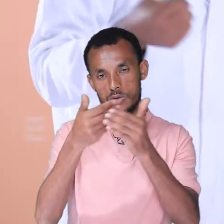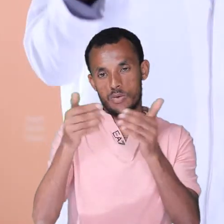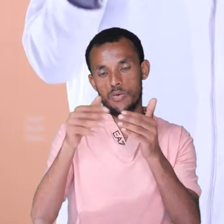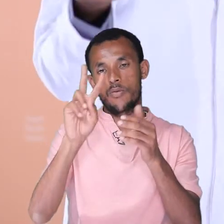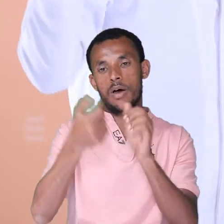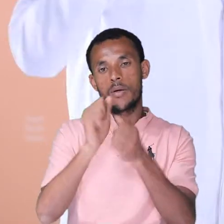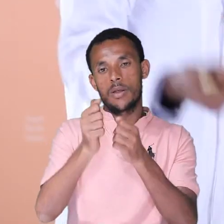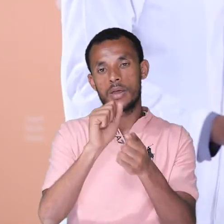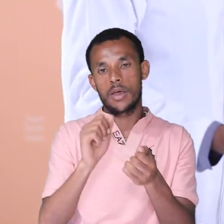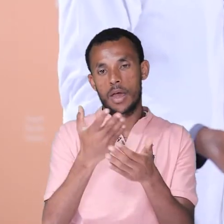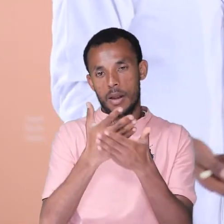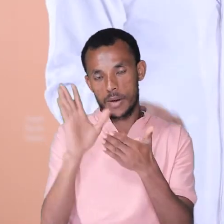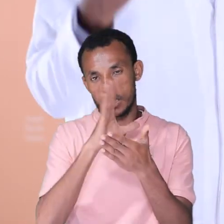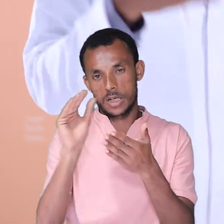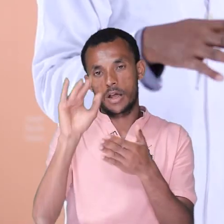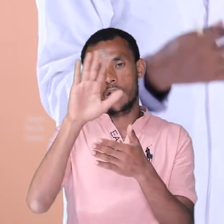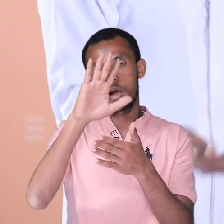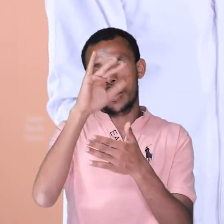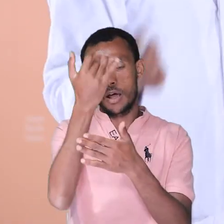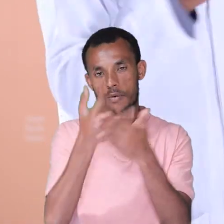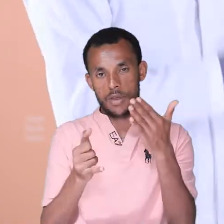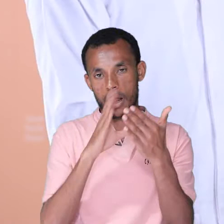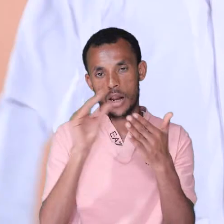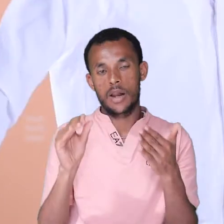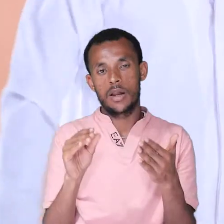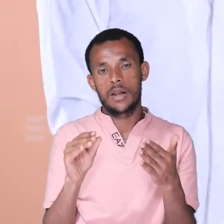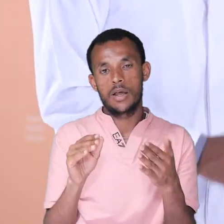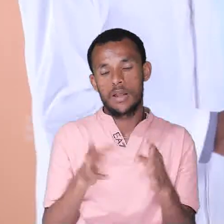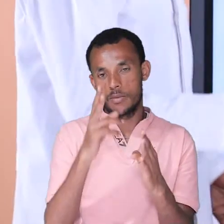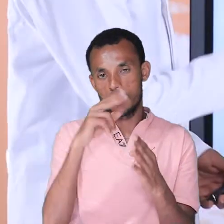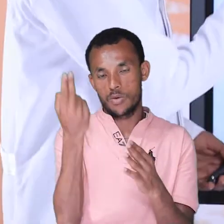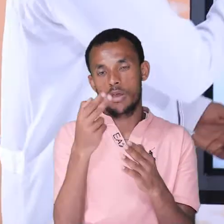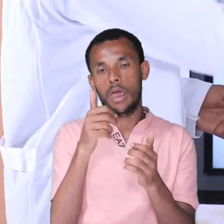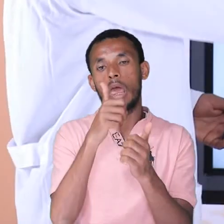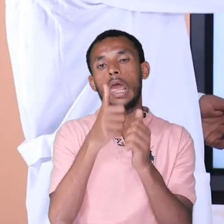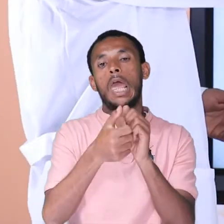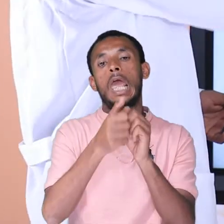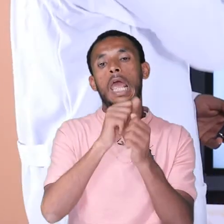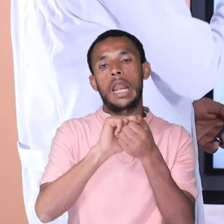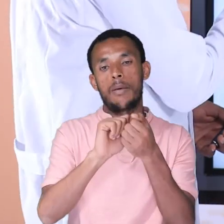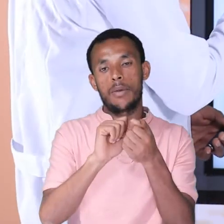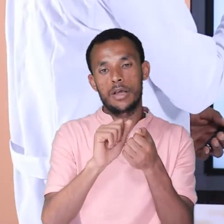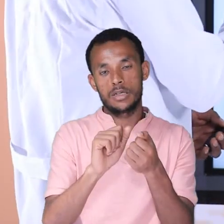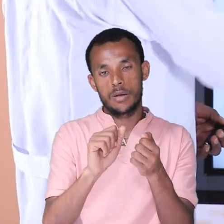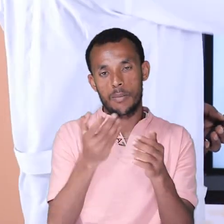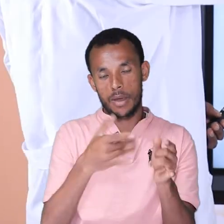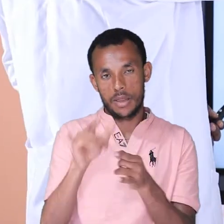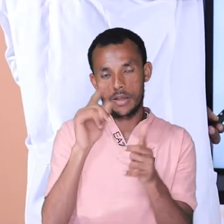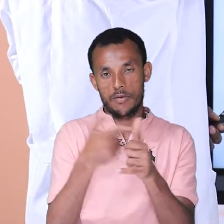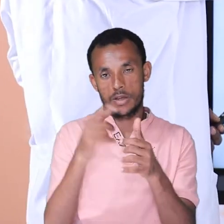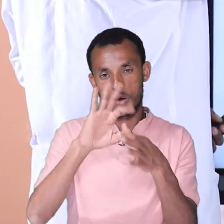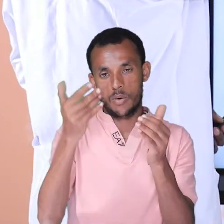method, elimination method, and graphical method. Let me use elimination method here. Here is the first equation